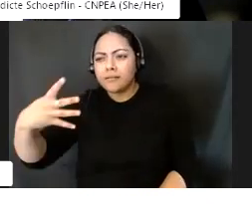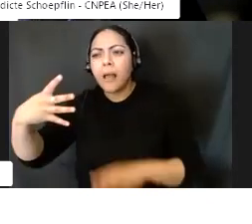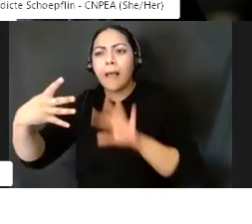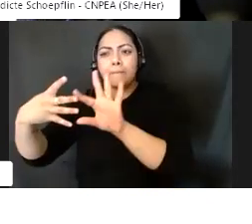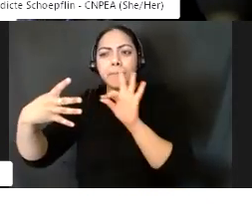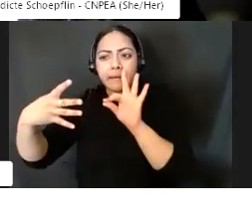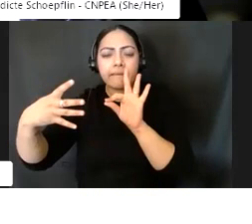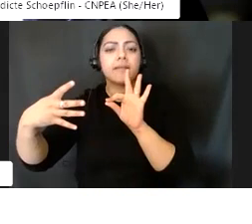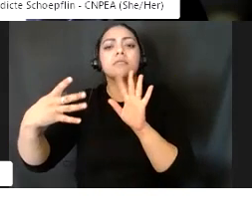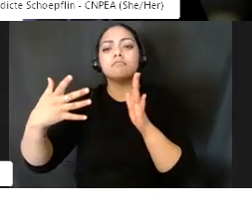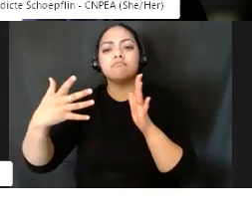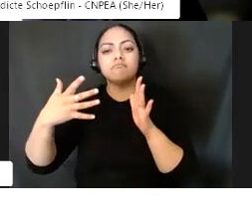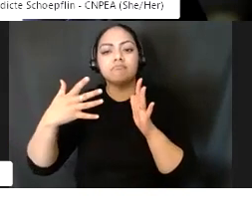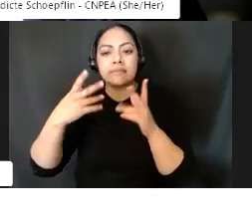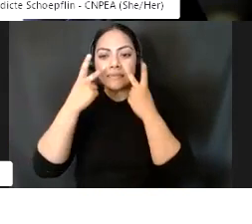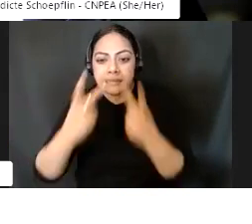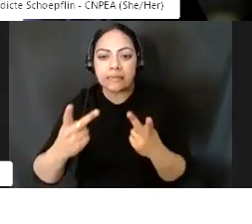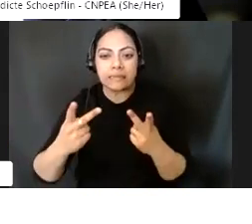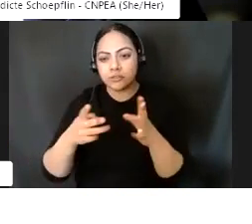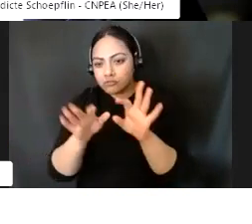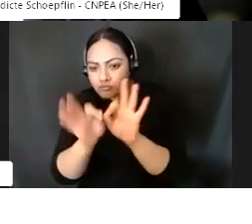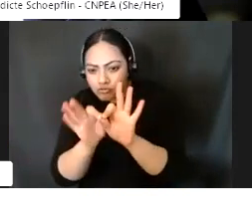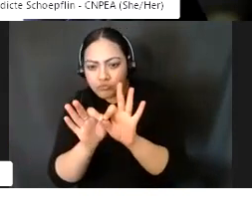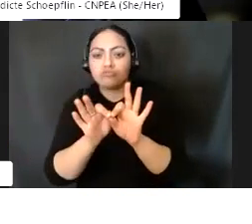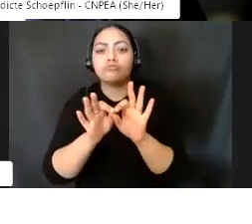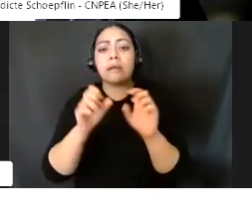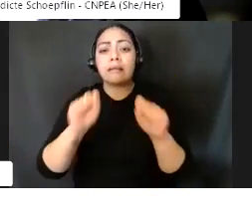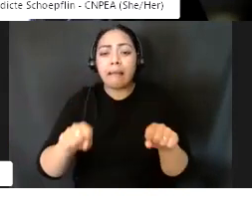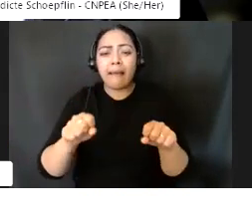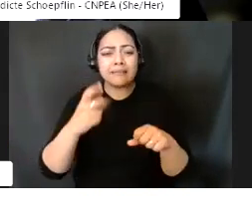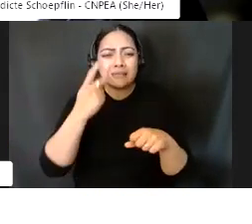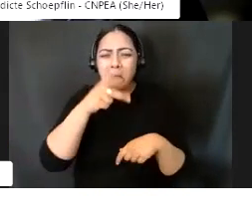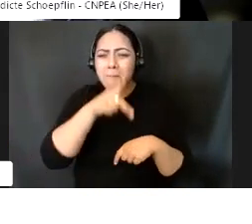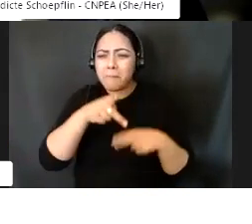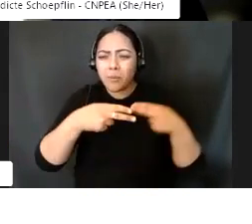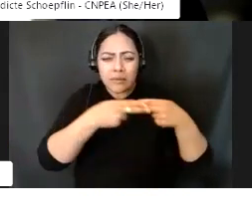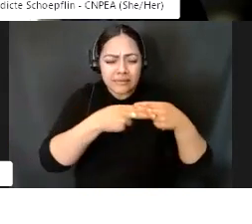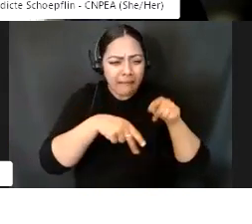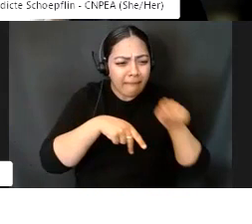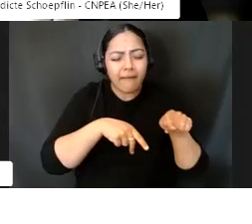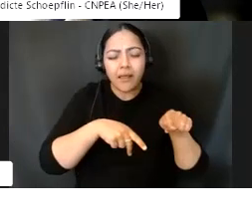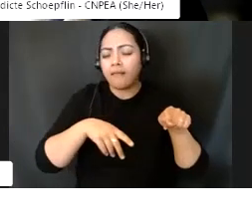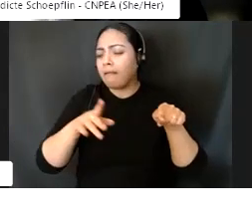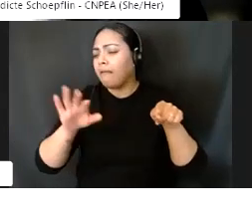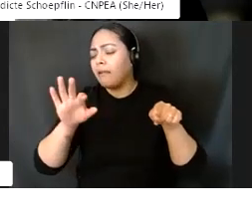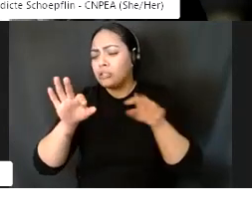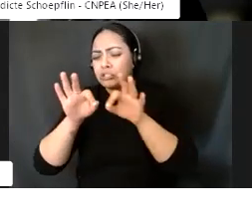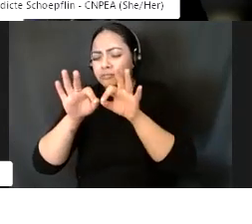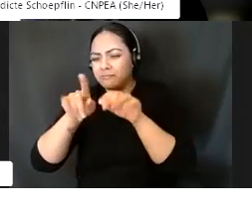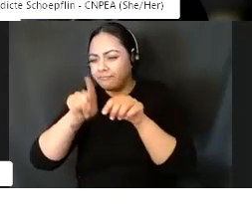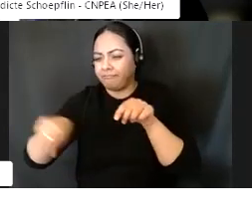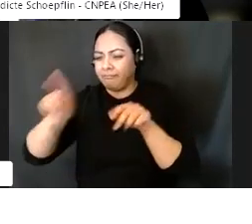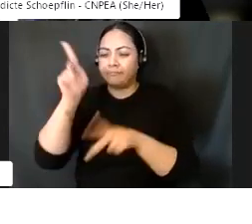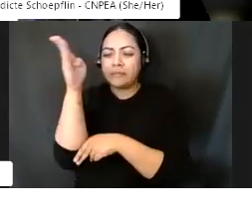make the screen. You can just use the layout that you prefer and then kind of slide that little vertical line left or